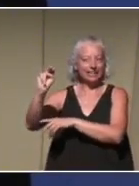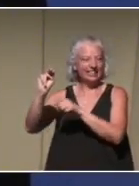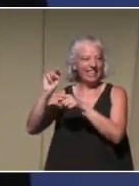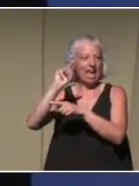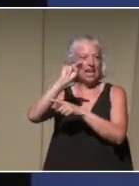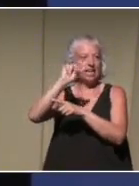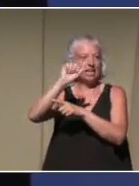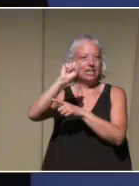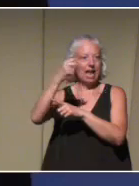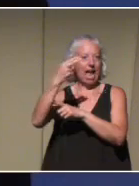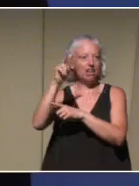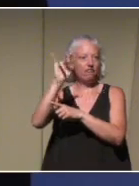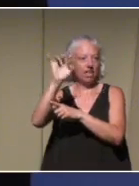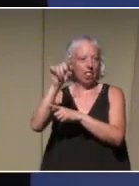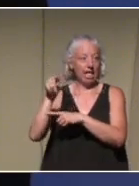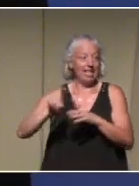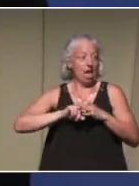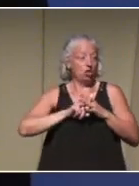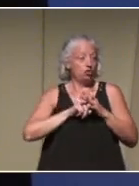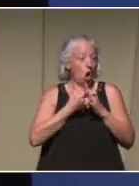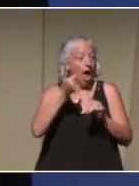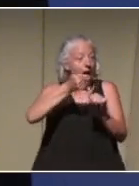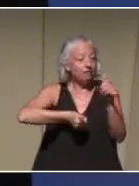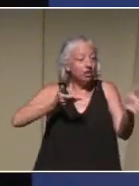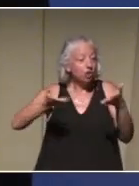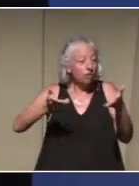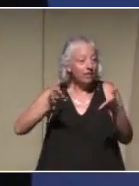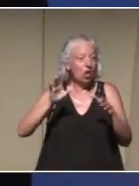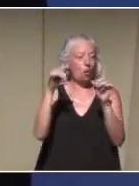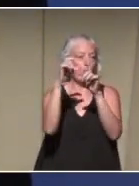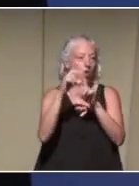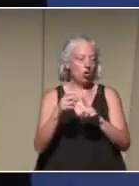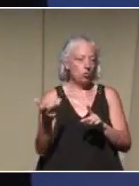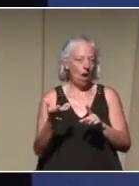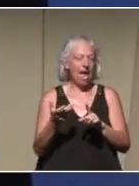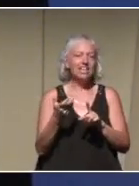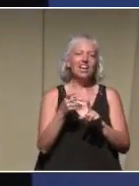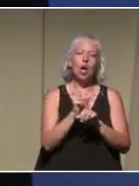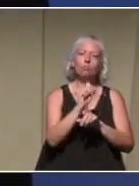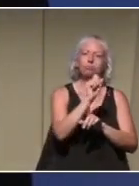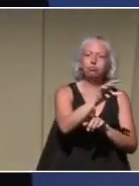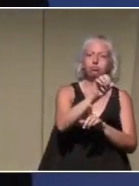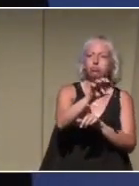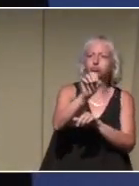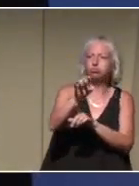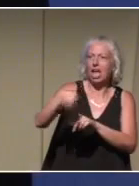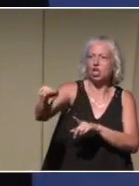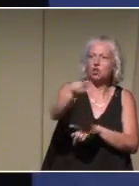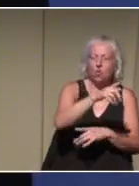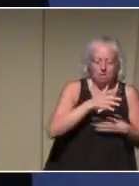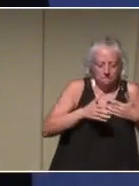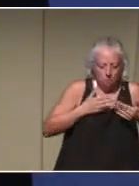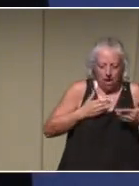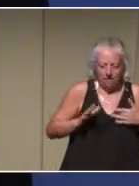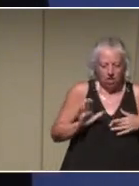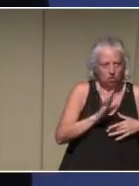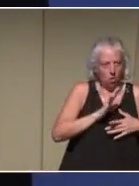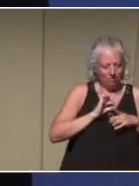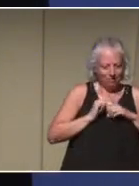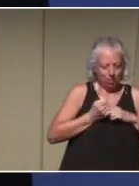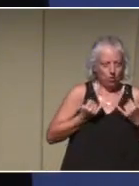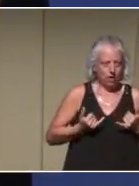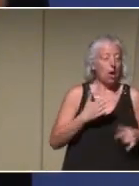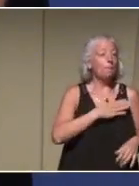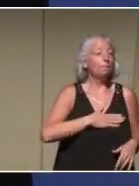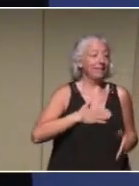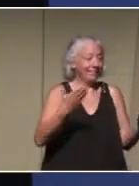words, and these words are addressed to you wherever you find yourself. And I would like to ask you, please stand